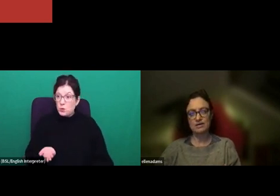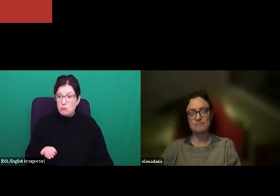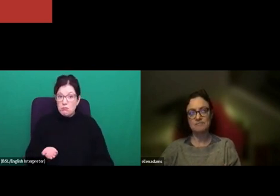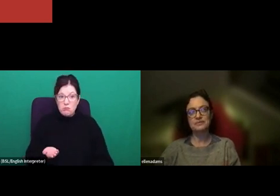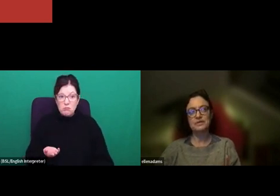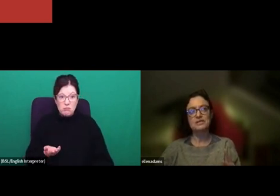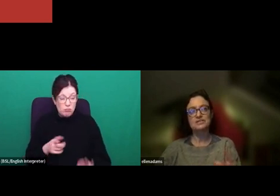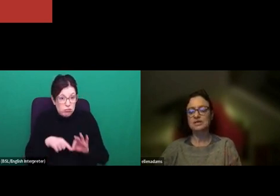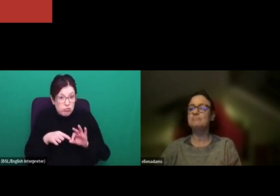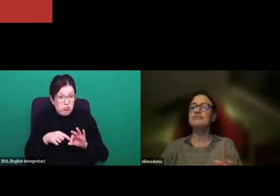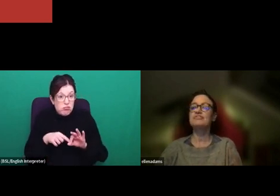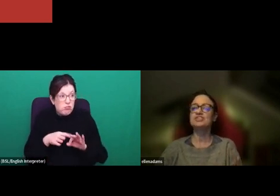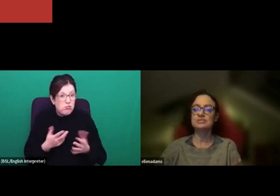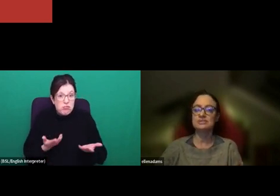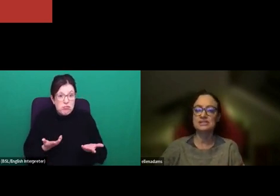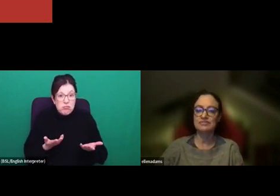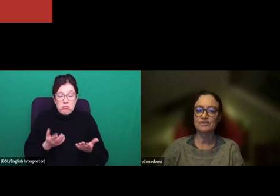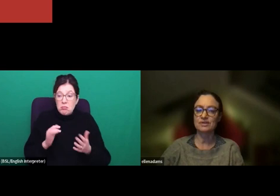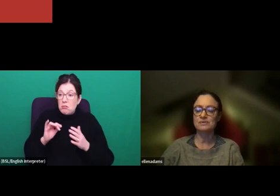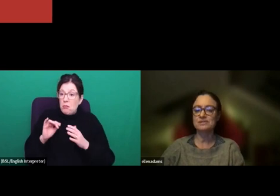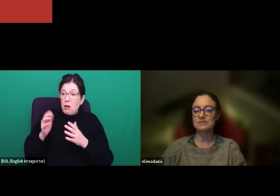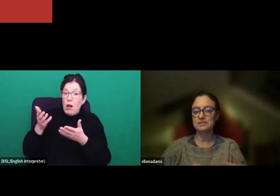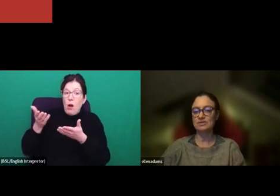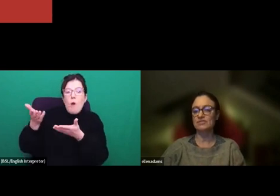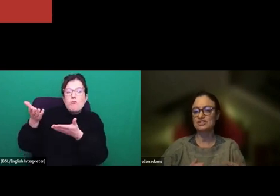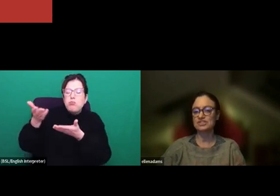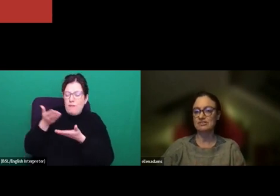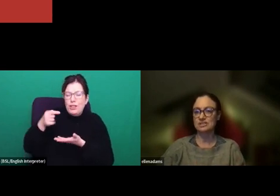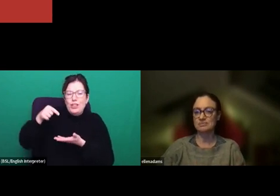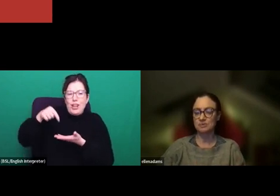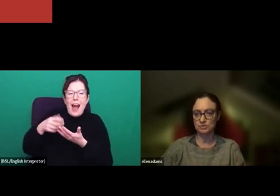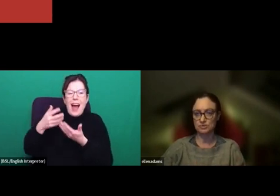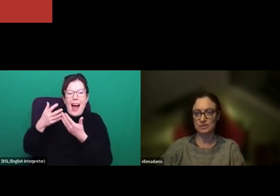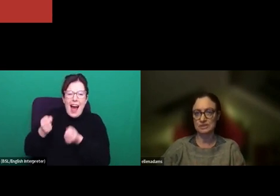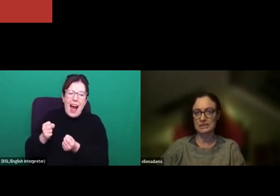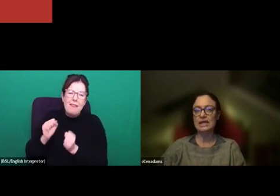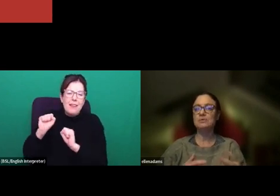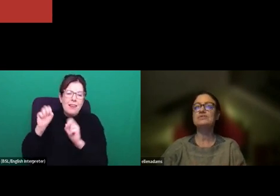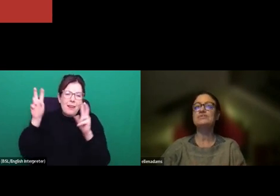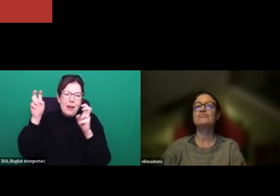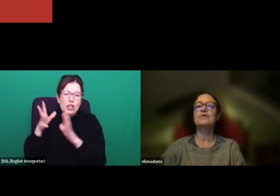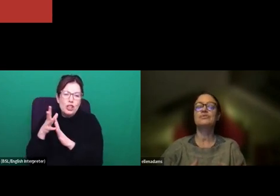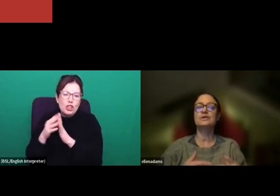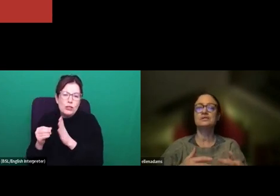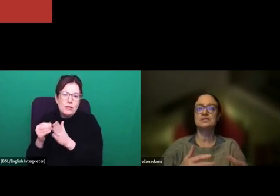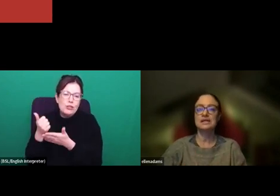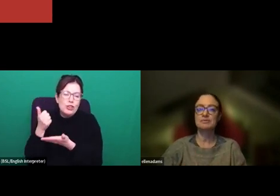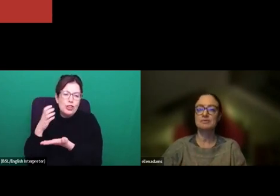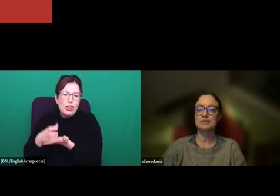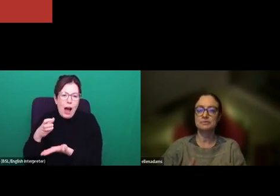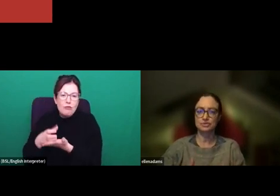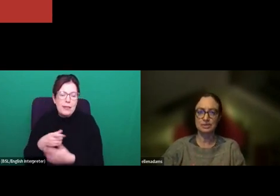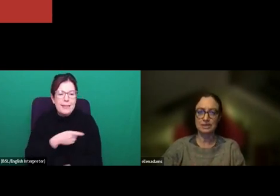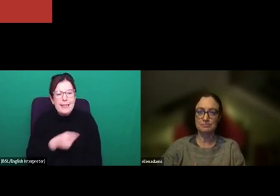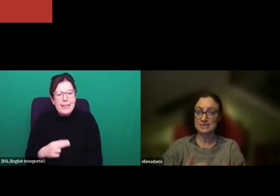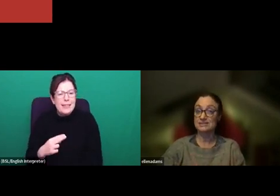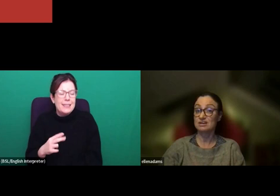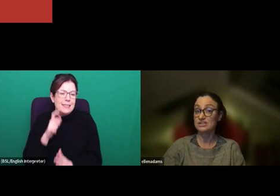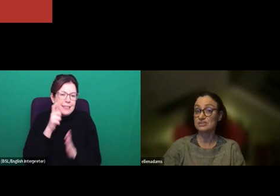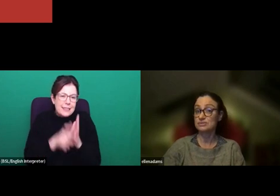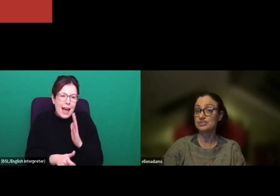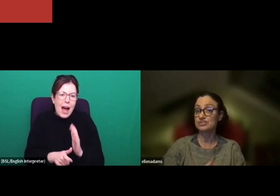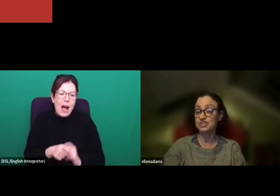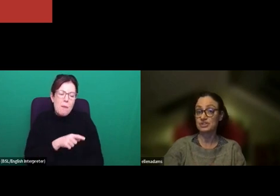have certain provisions given. It was done on the charity model that it was felt that disabled people should